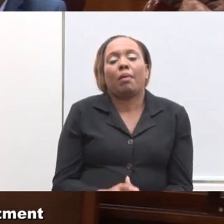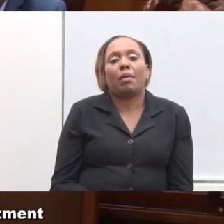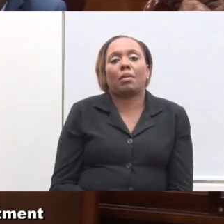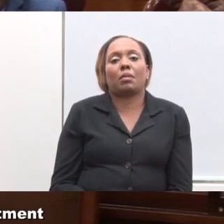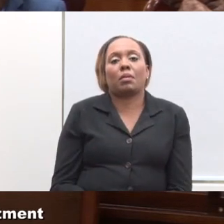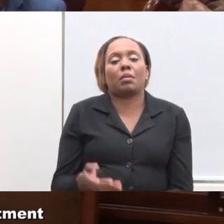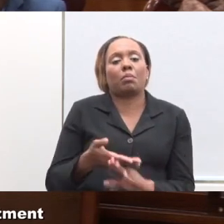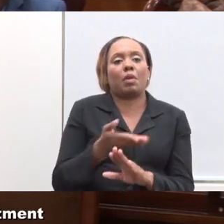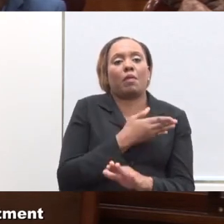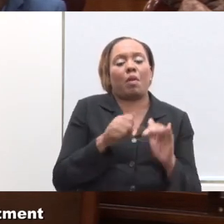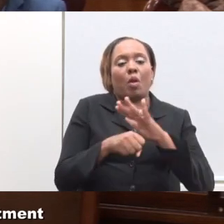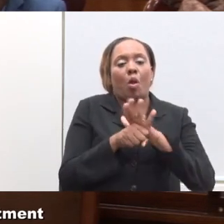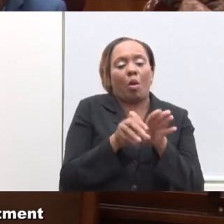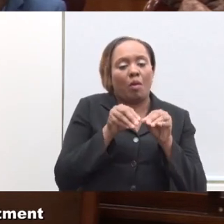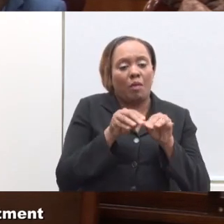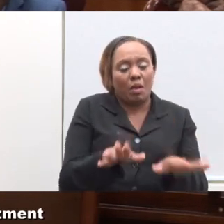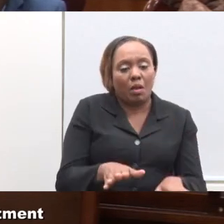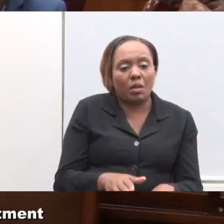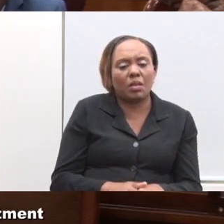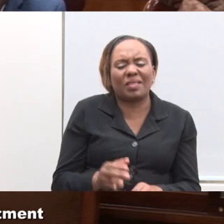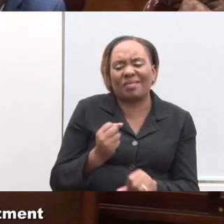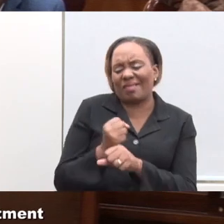the end of December, early January,